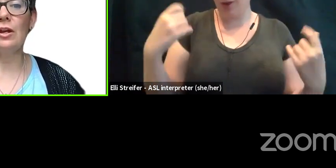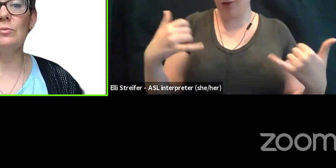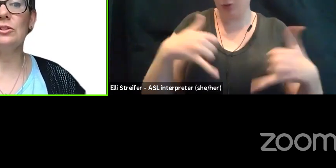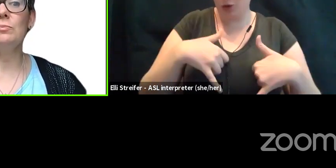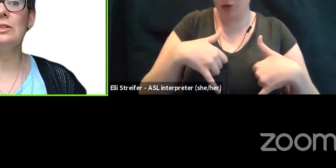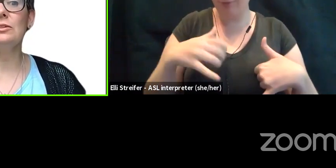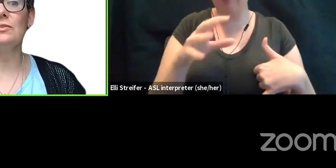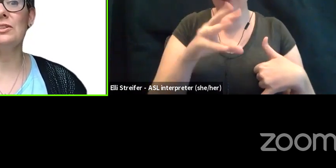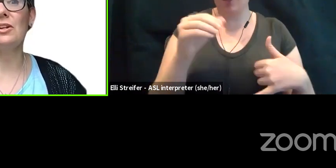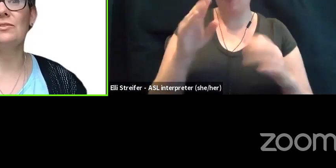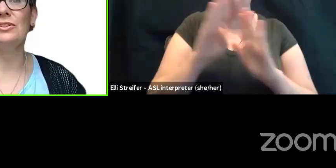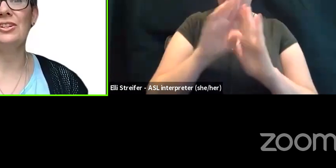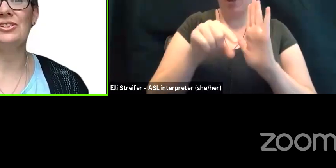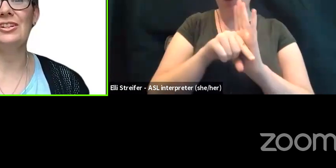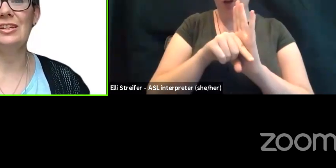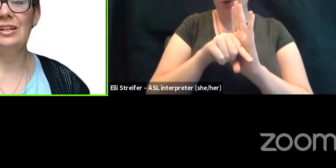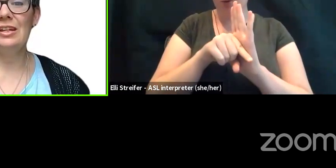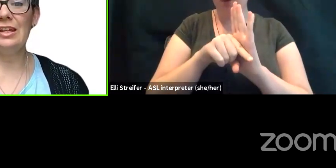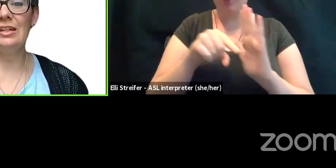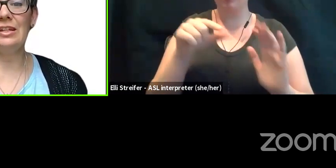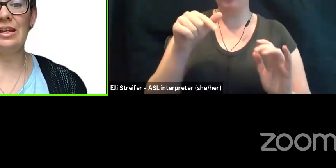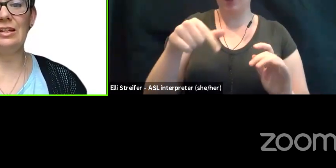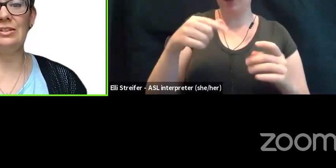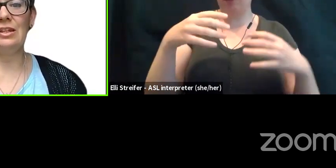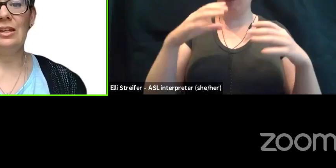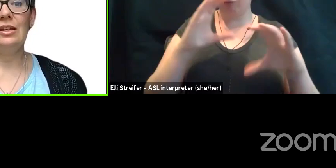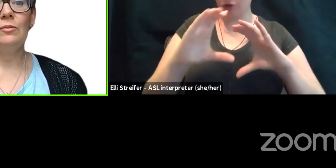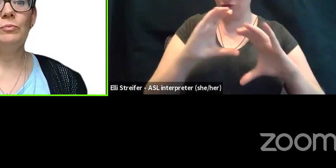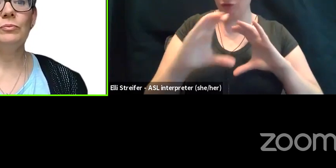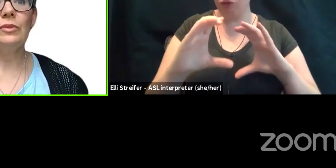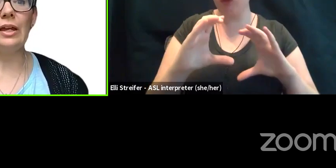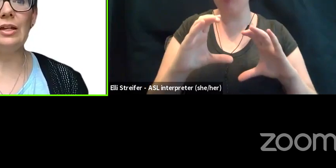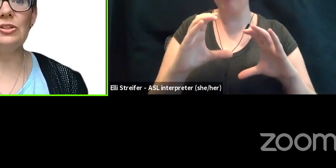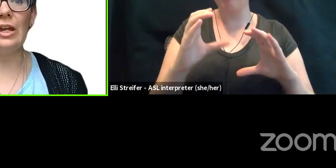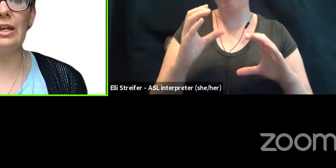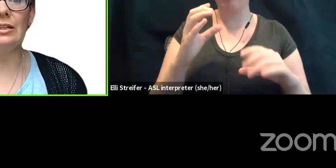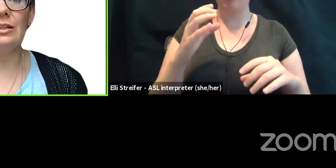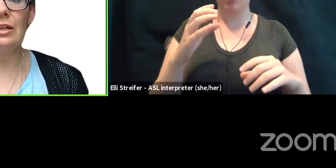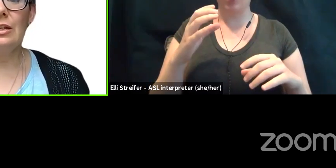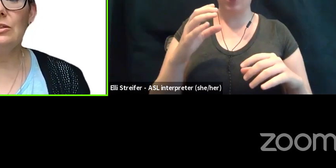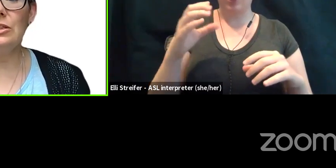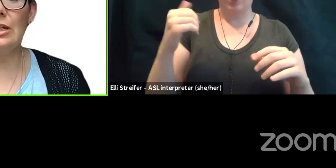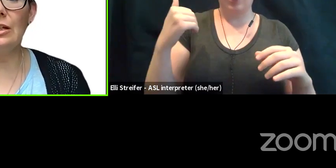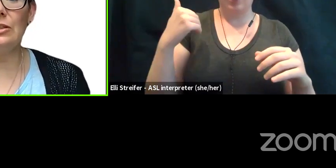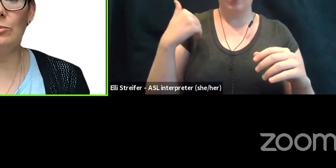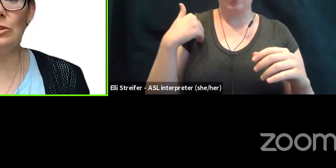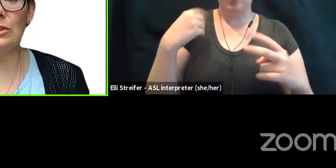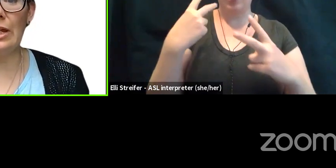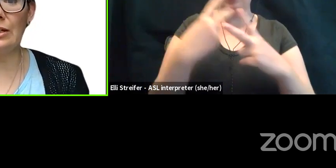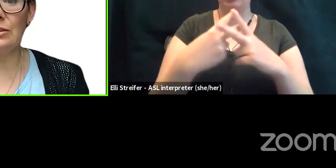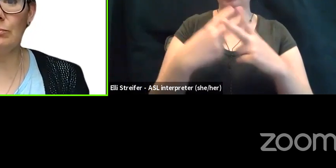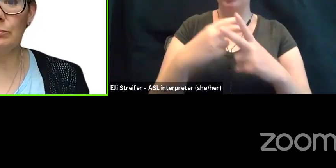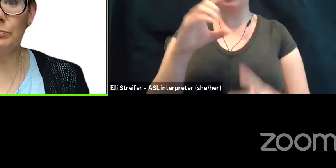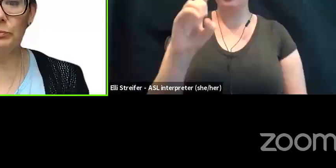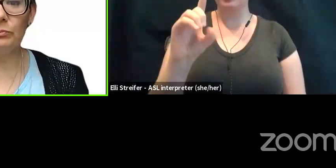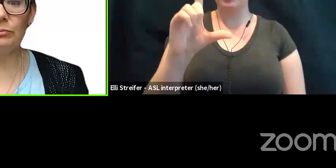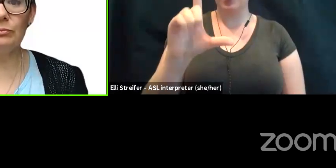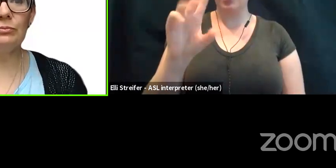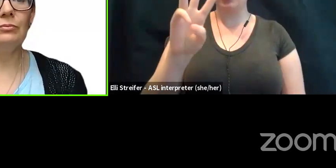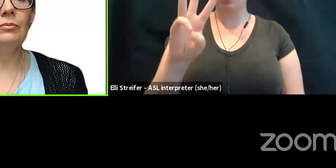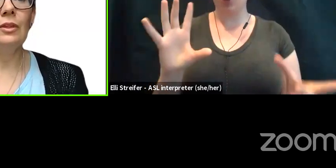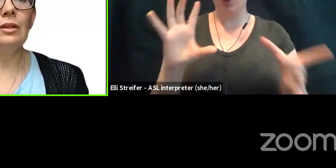background speaks of this conversation and has the hashtag DLW Connects.